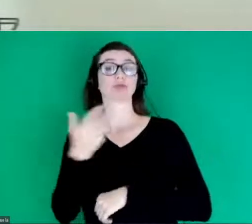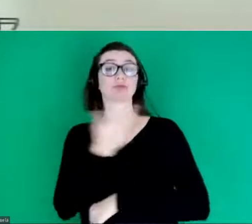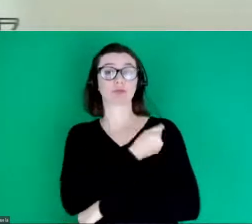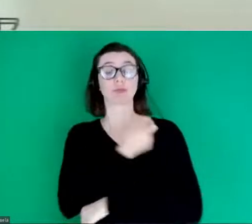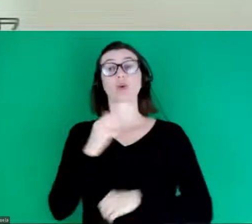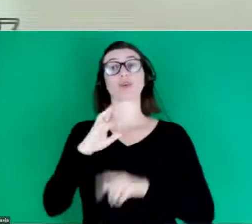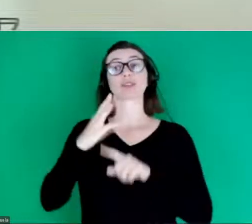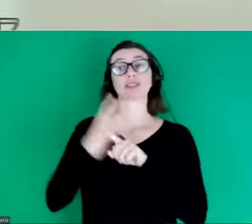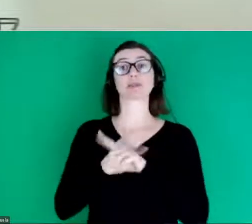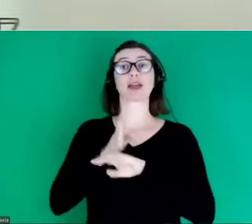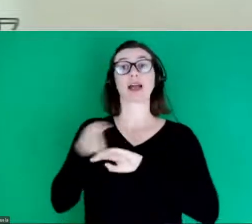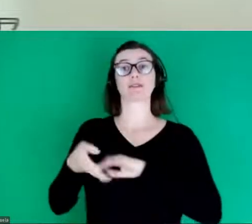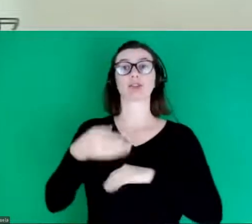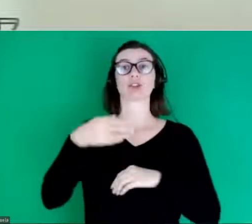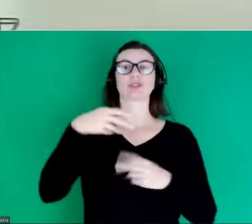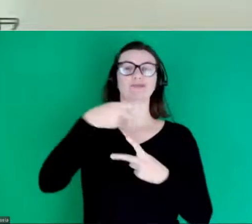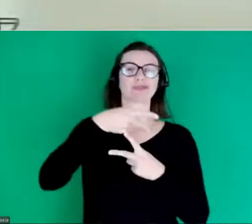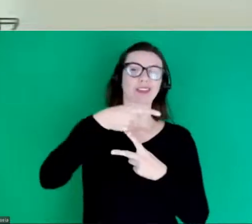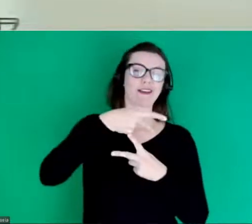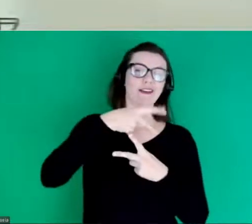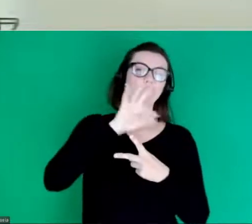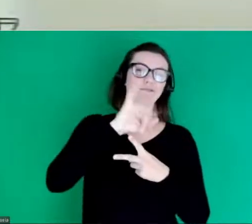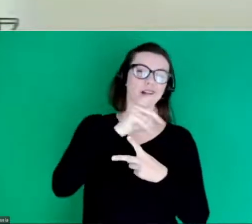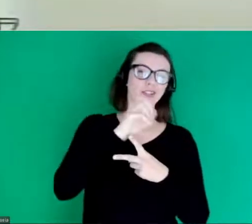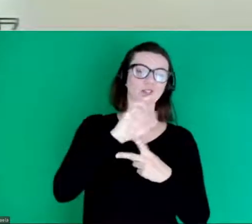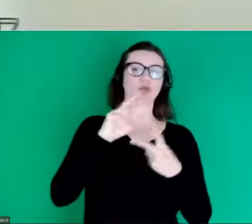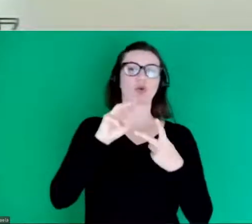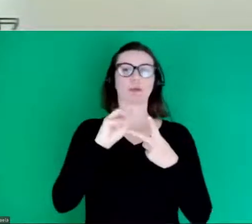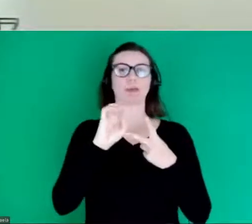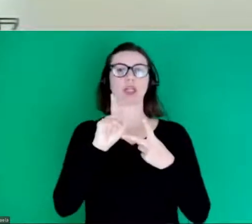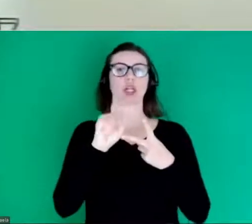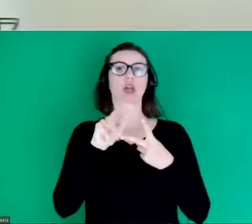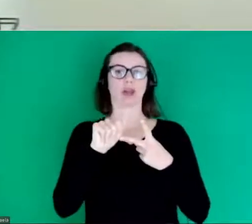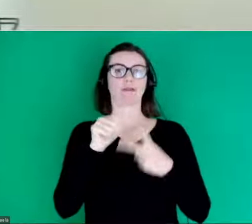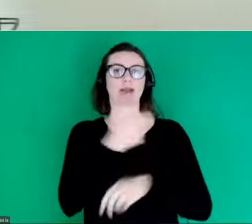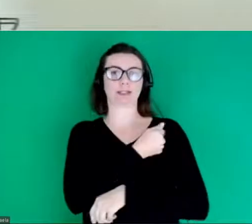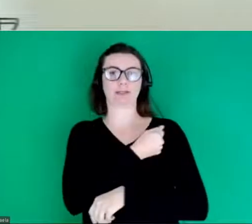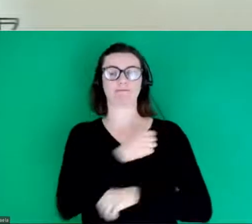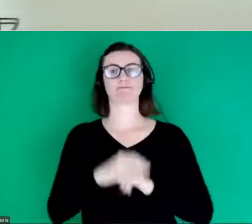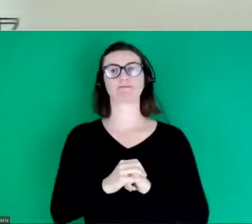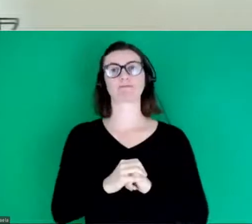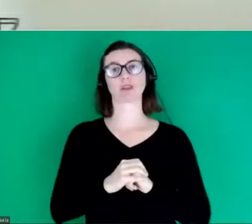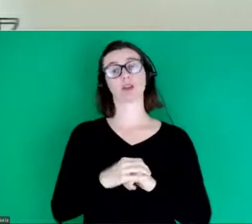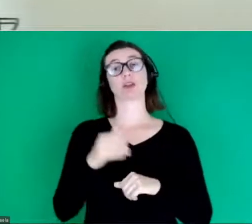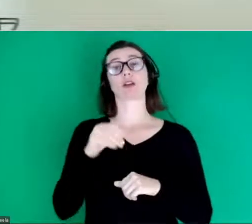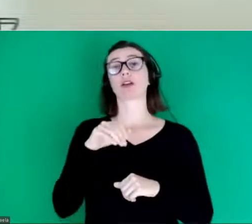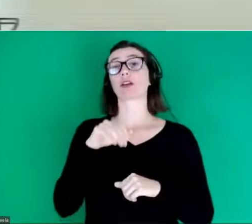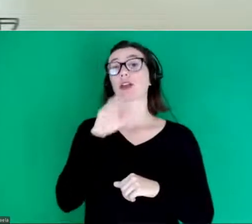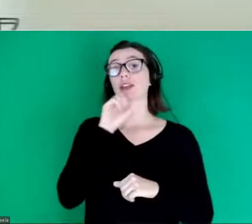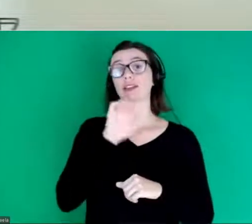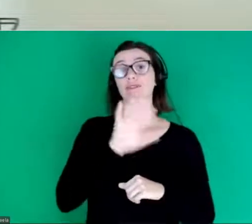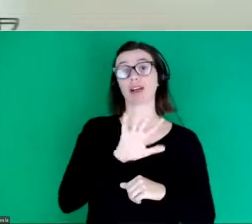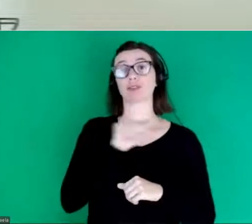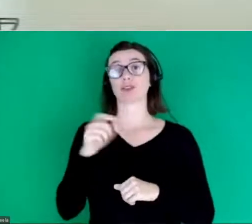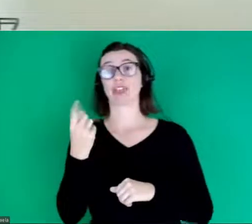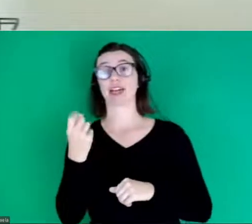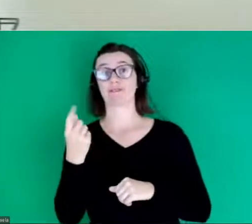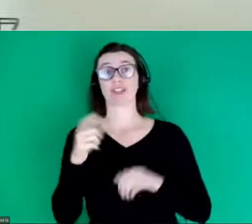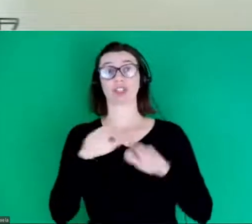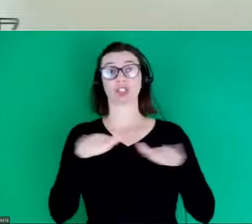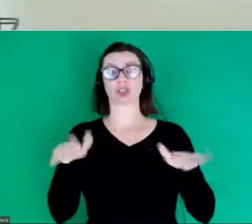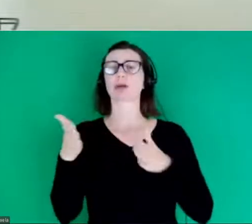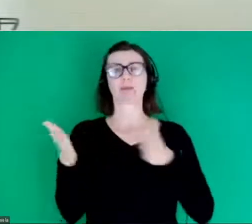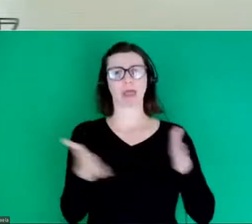last Pfizer or Moderna vaccine. Plan on vaccinating your 5 to 11-year-old children as soon as that is